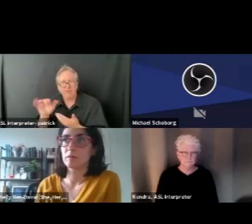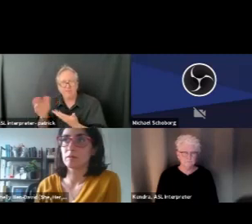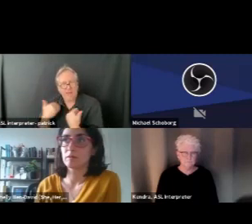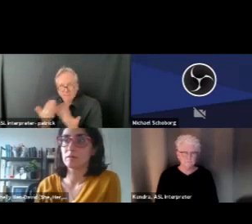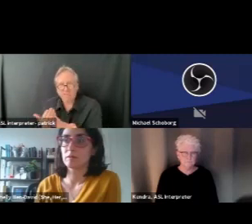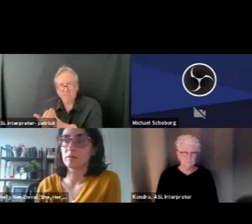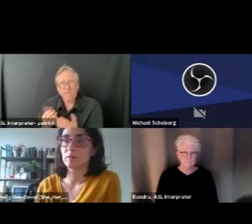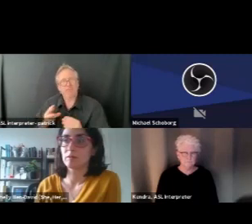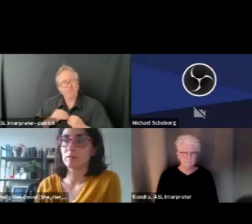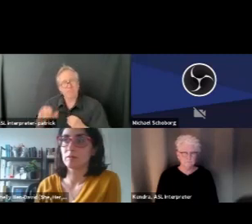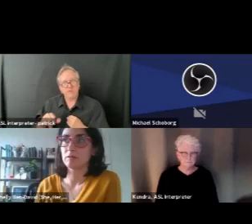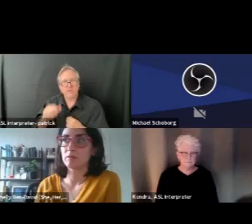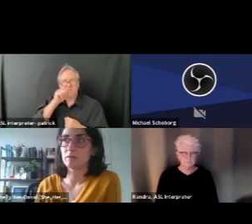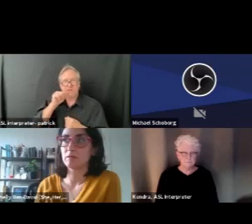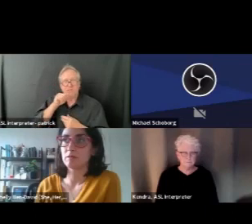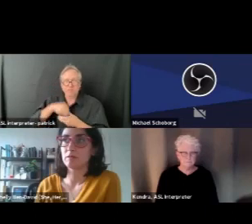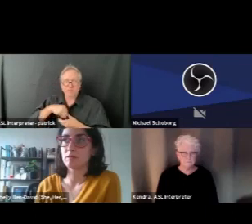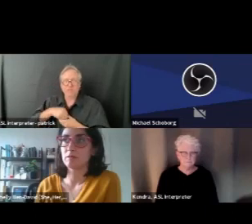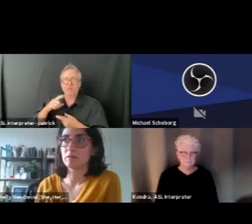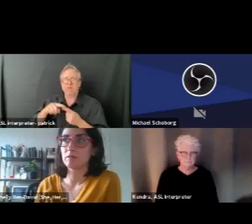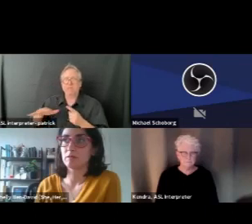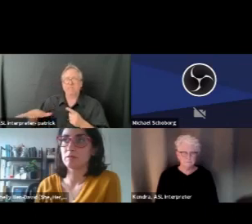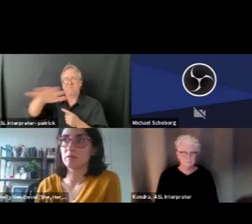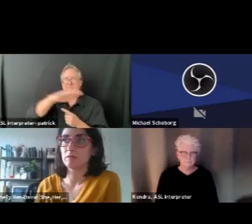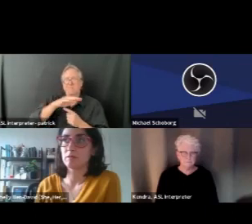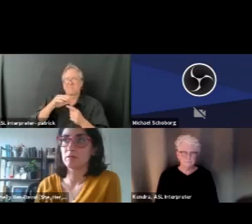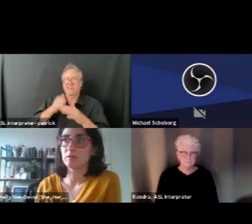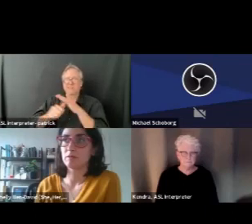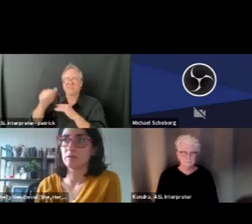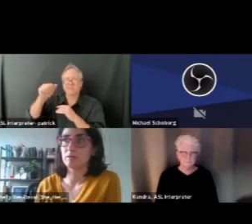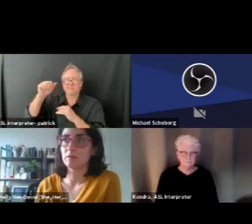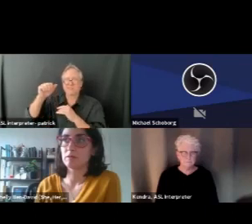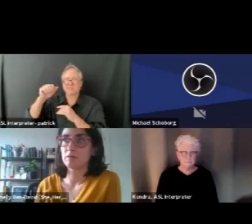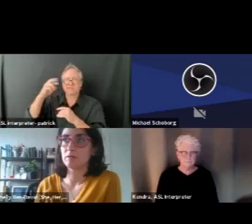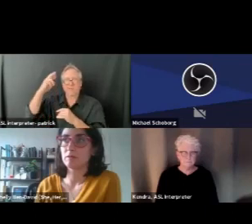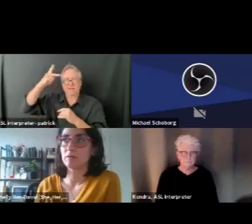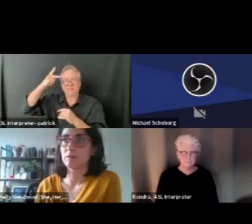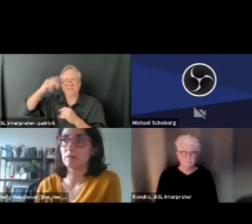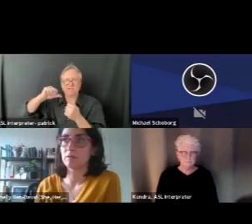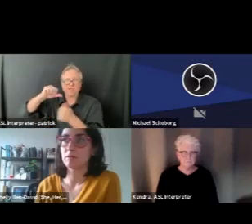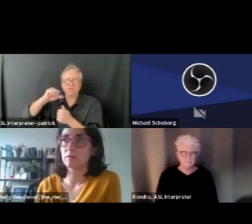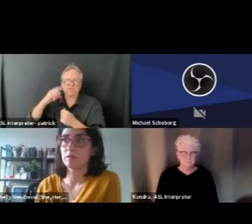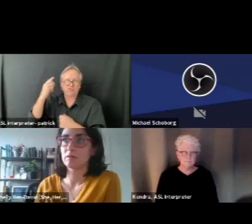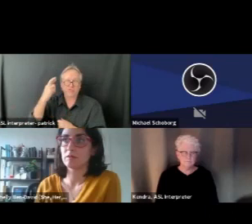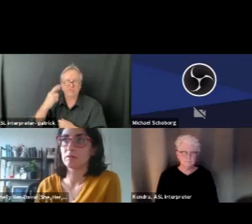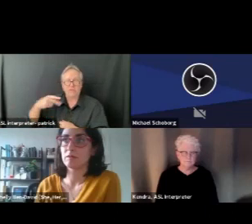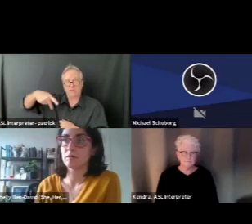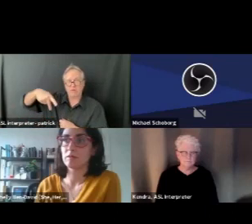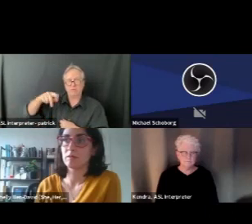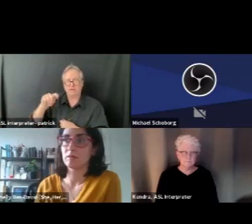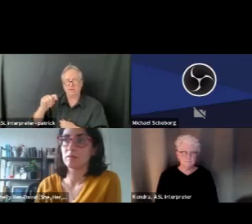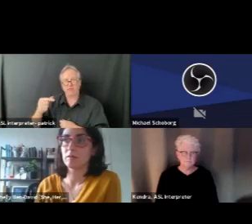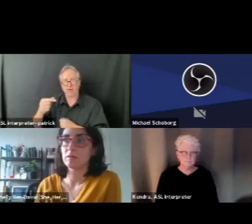also suffering that's rooted within broader social and political factors. So, the post-traumatic growth model, as I showed